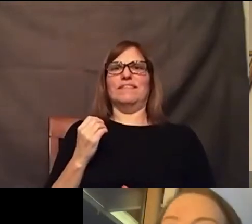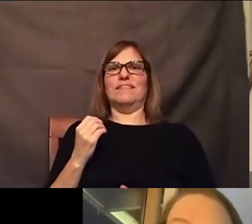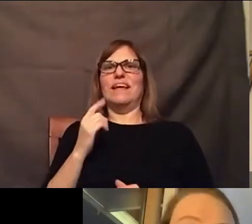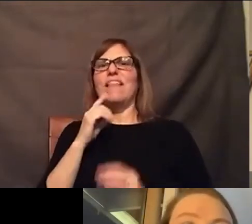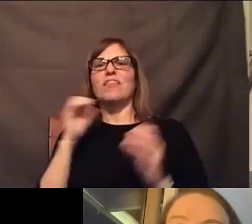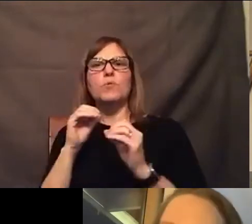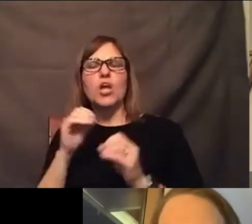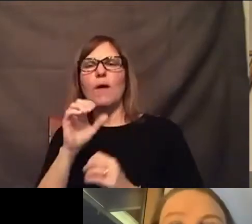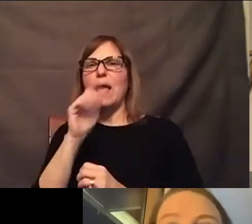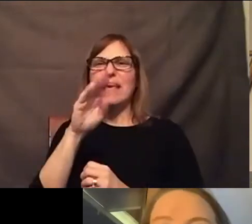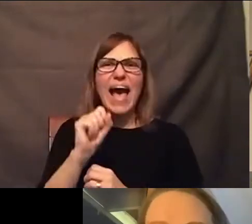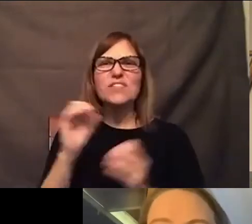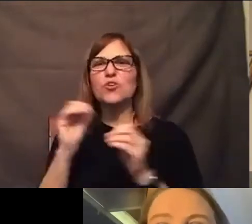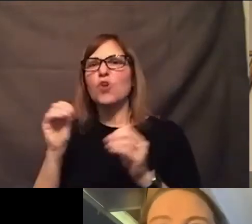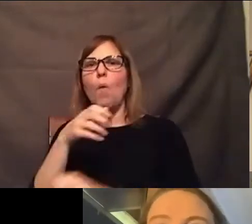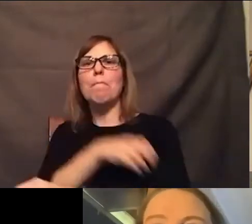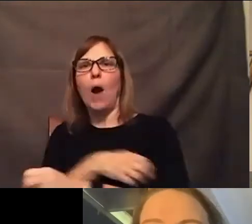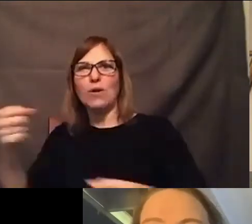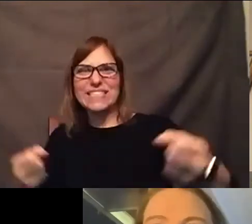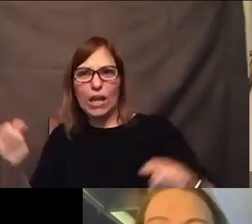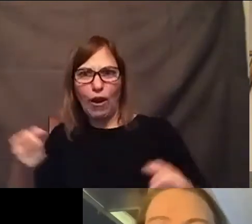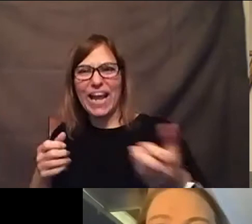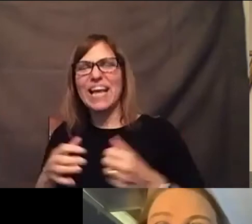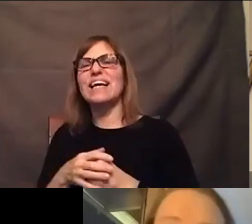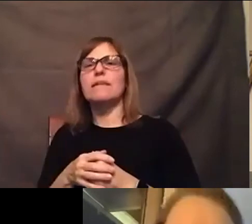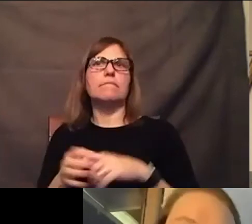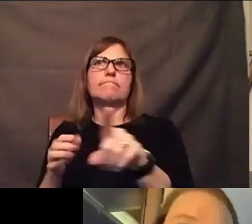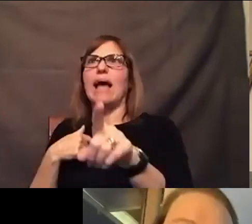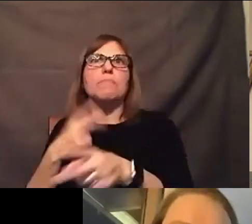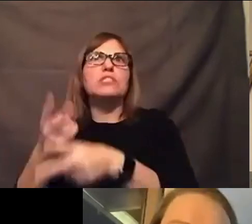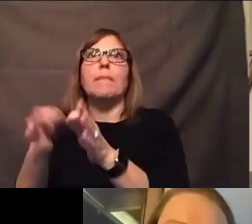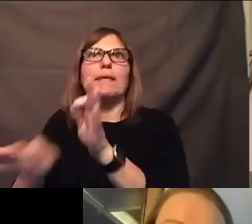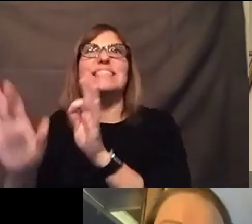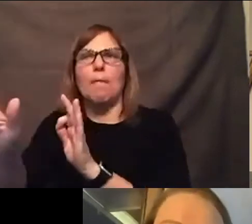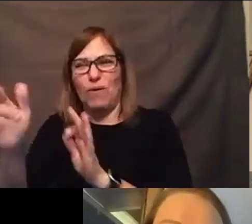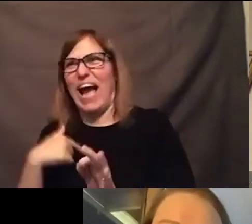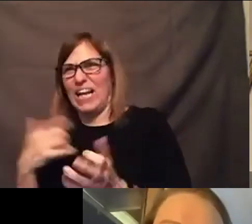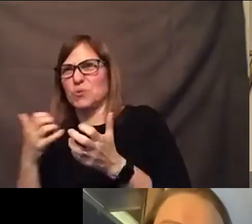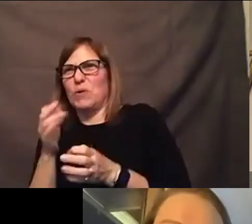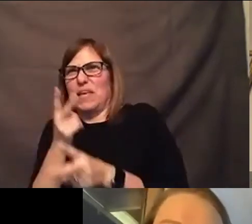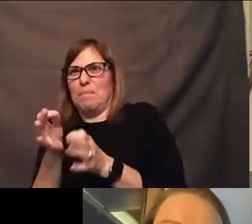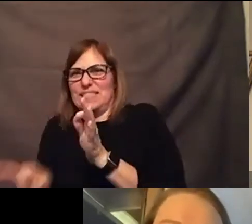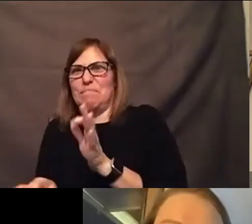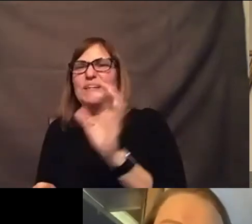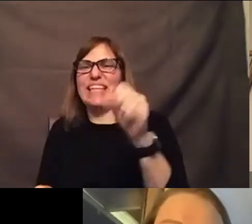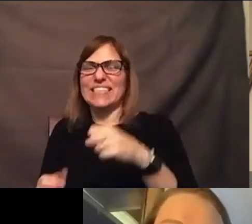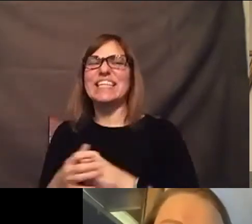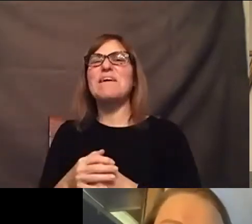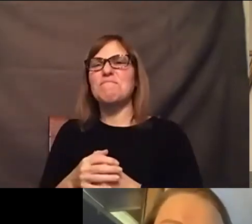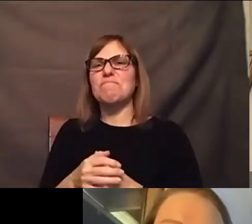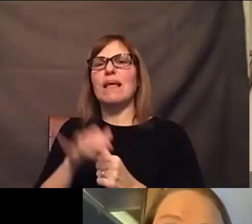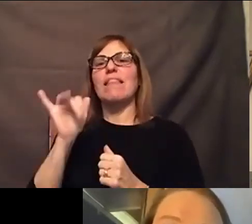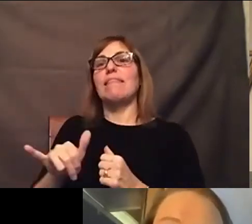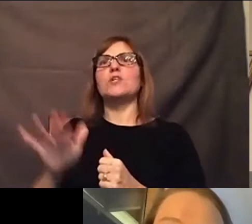ABS, no power steering, no. Yeah, I'm keeping it simple. Yeah. Yes. So let me ask the Those question. big classic